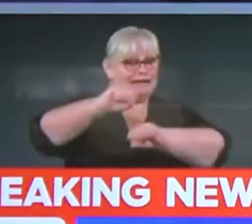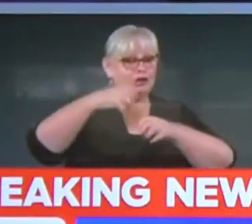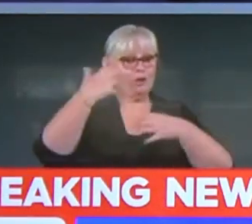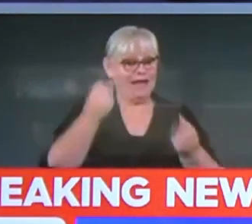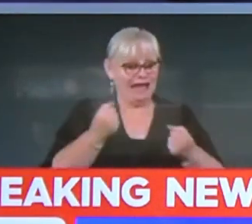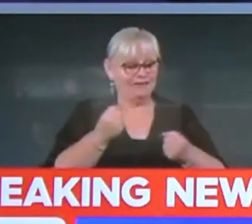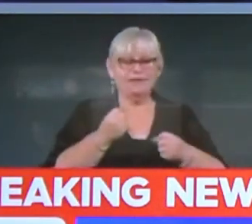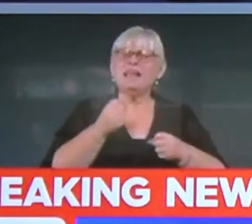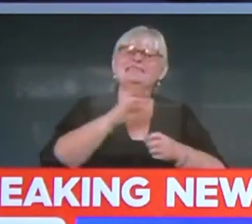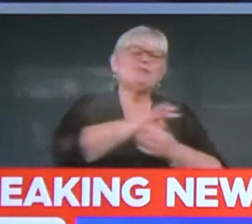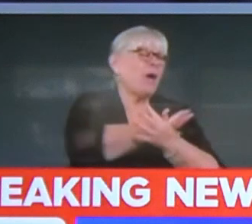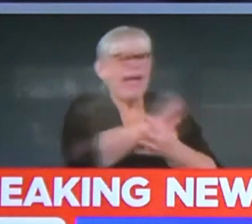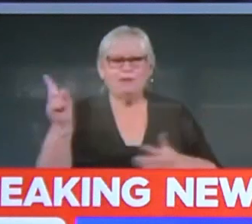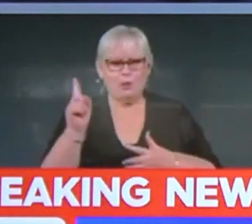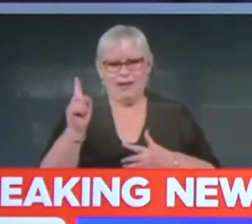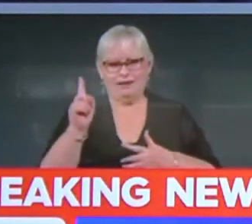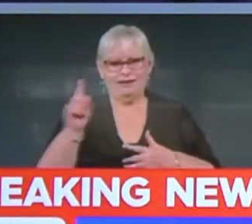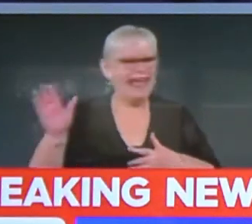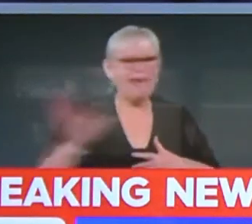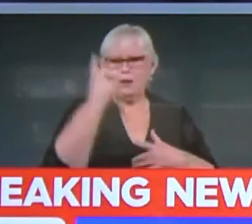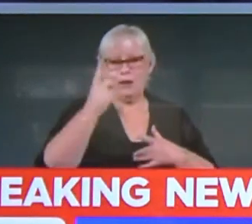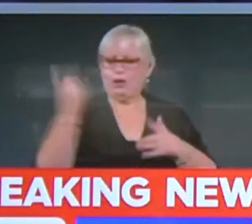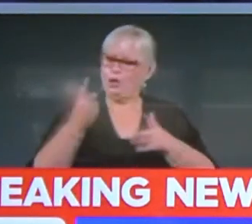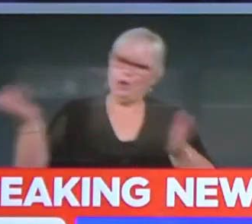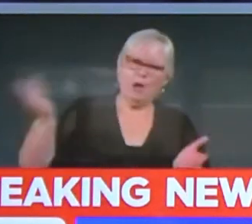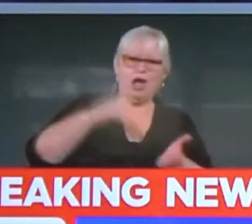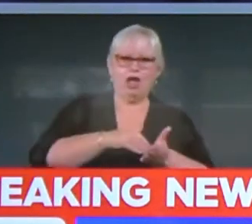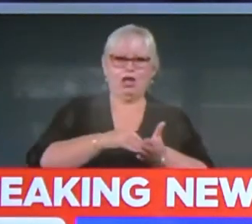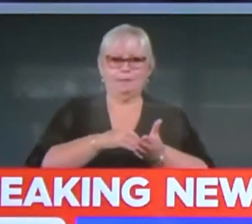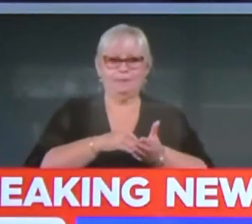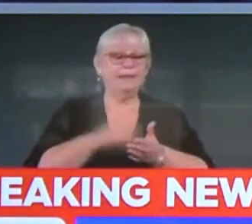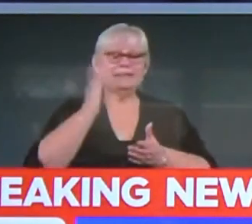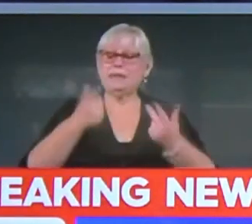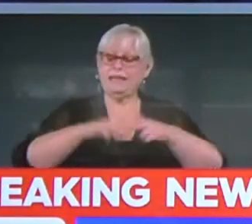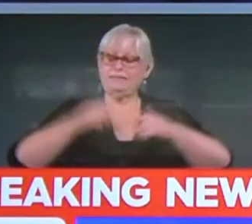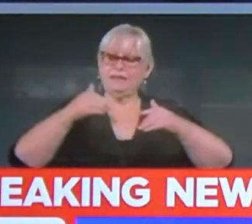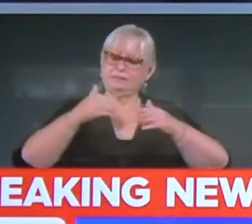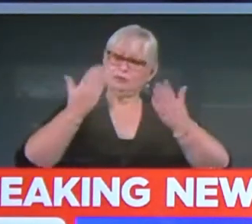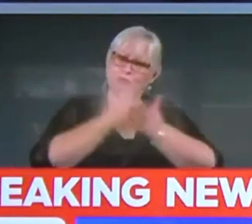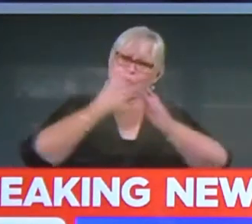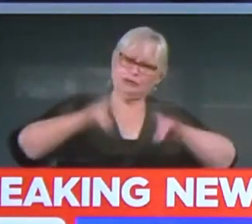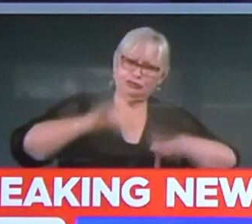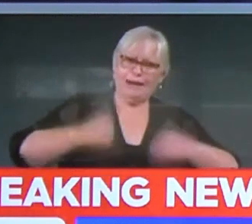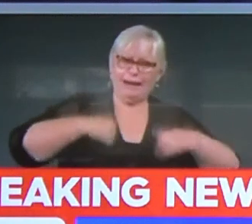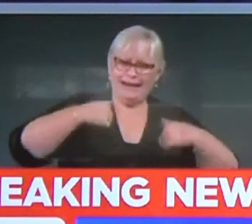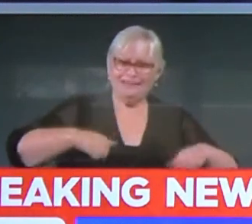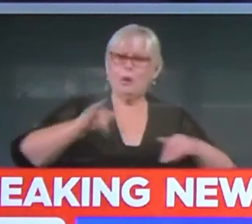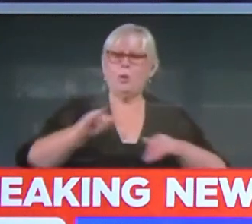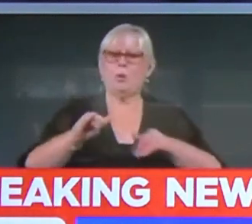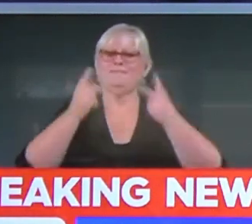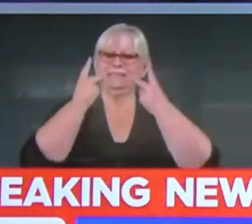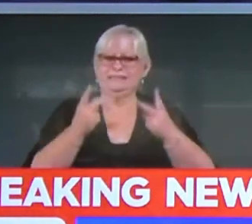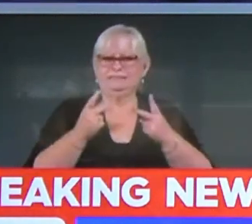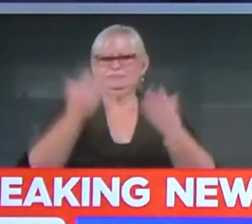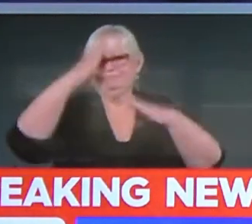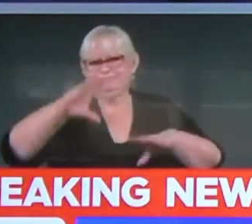have. And that applies to everybody, every Australian returning citizen or resident. And yes, more